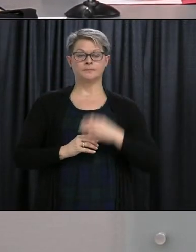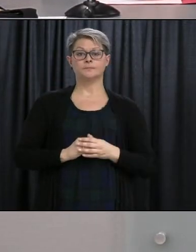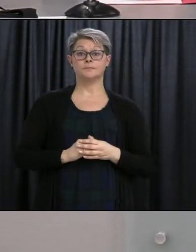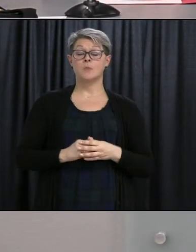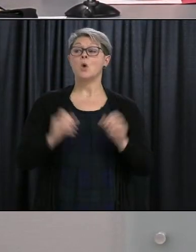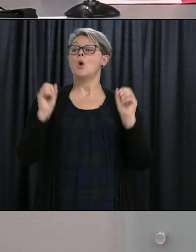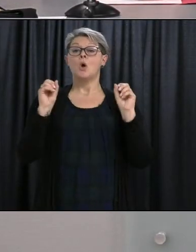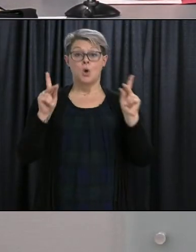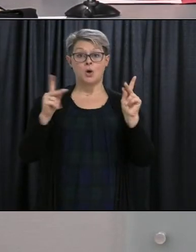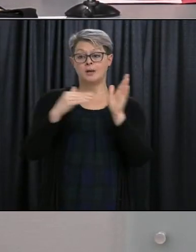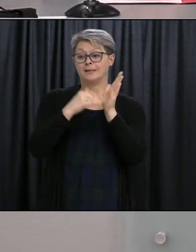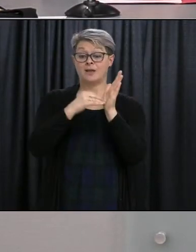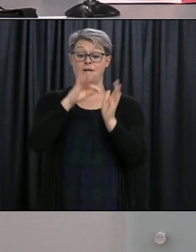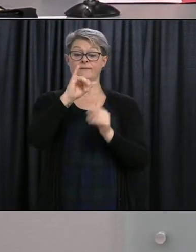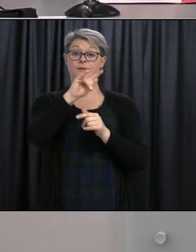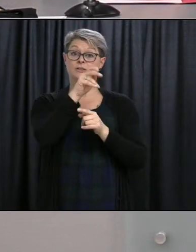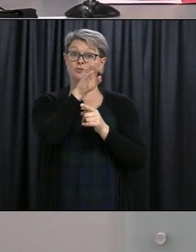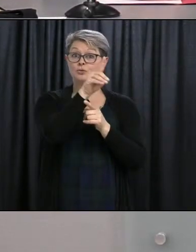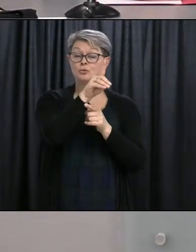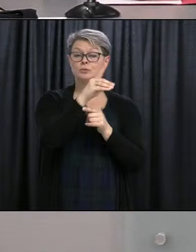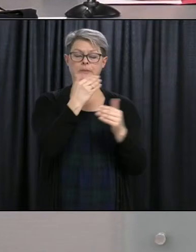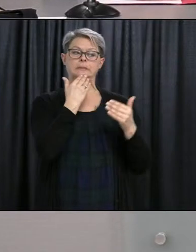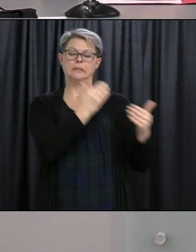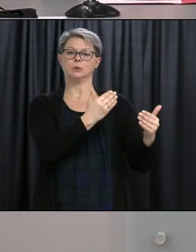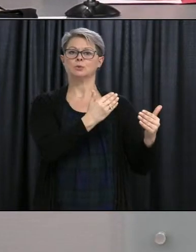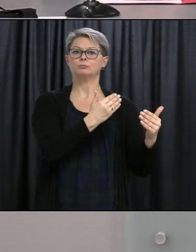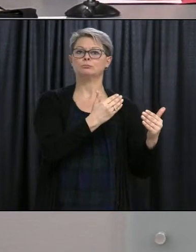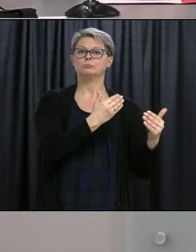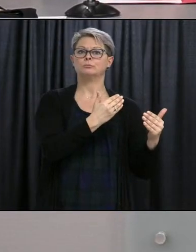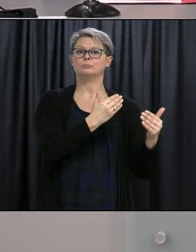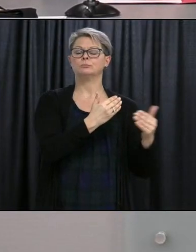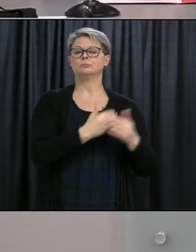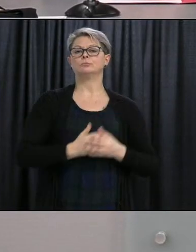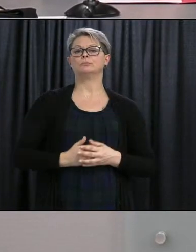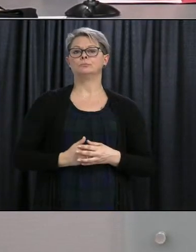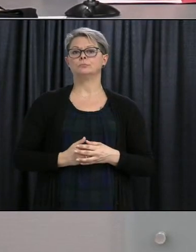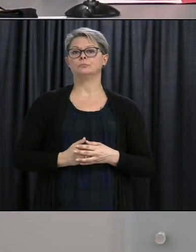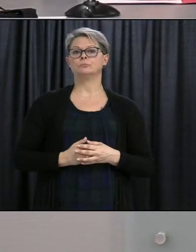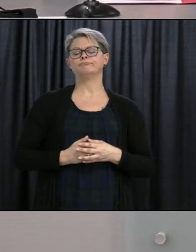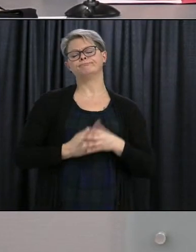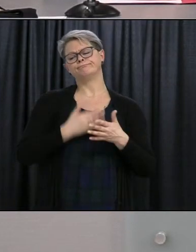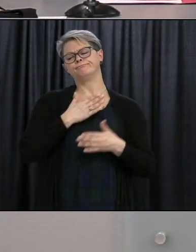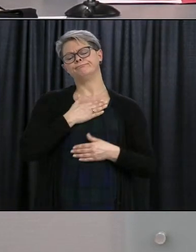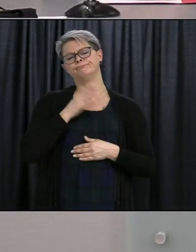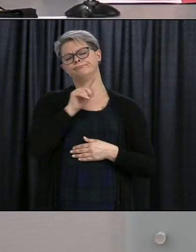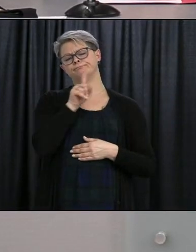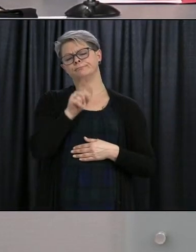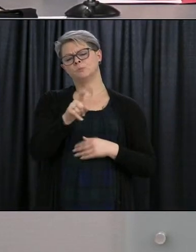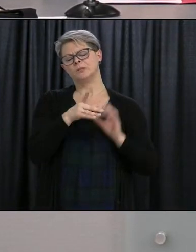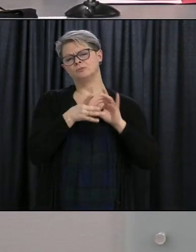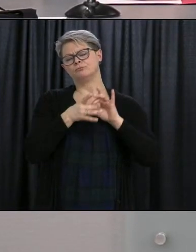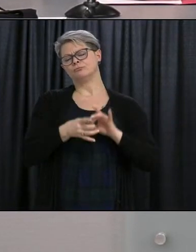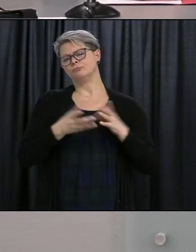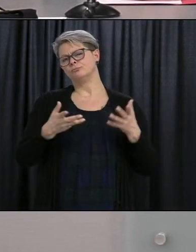Okay, Dr. Fitzgerald, thank you for that, which leads to my question about